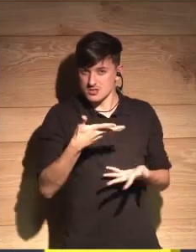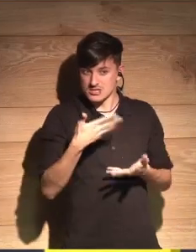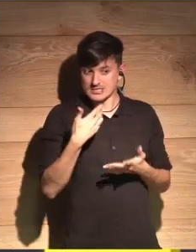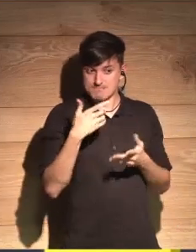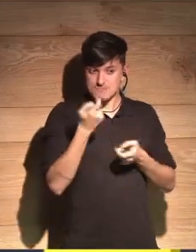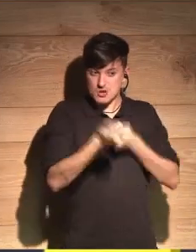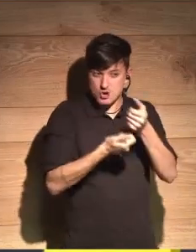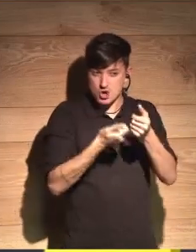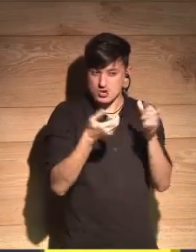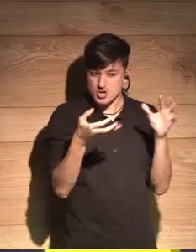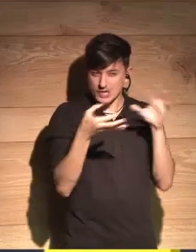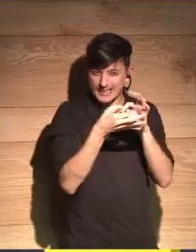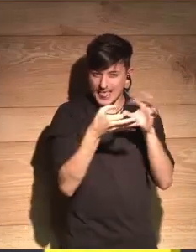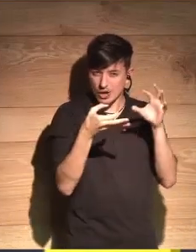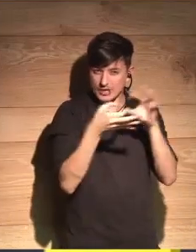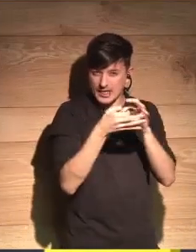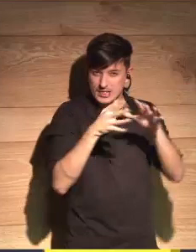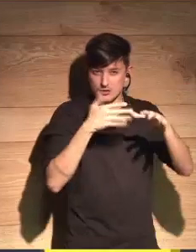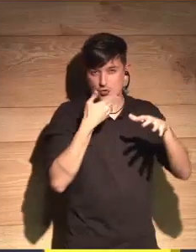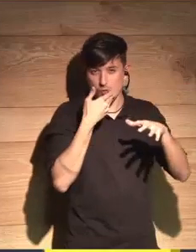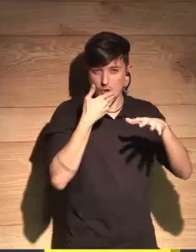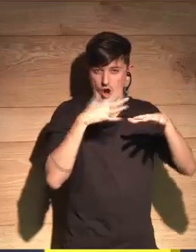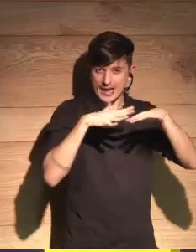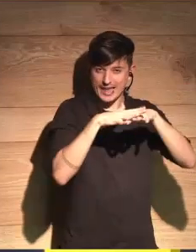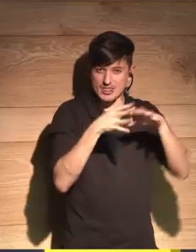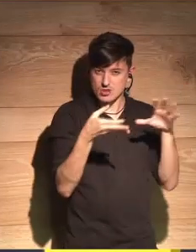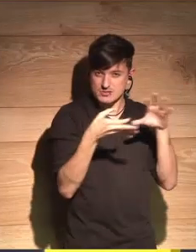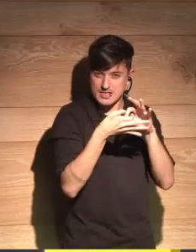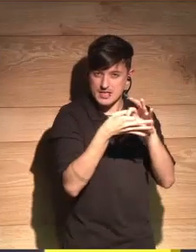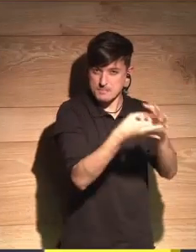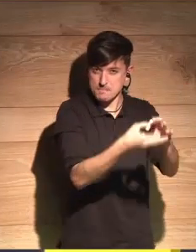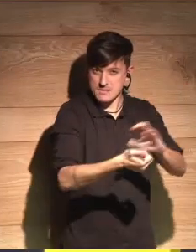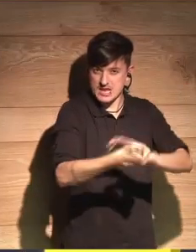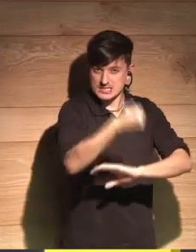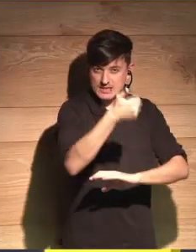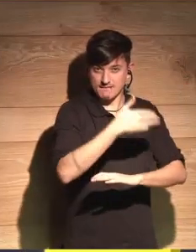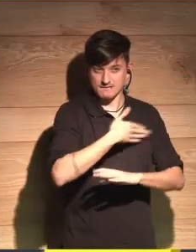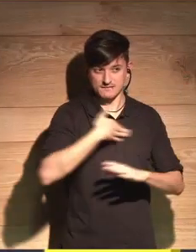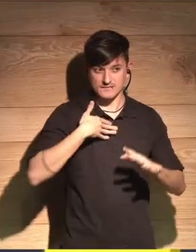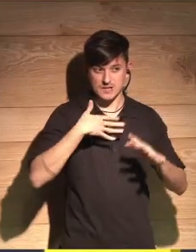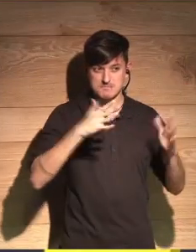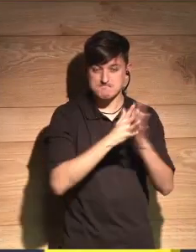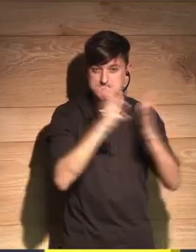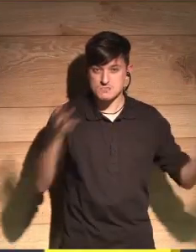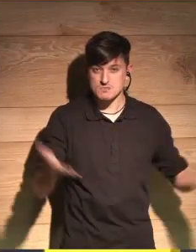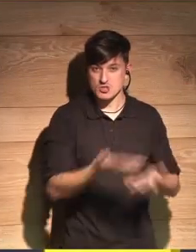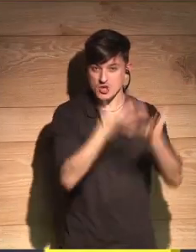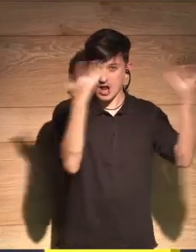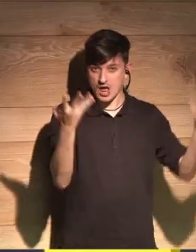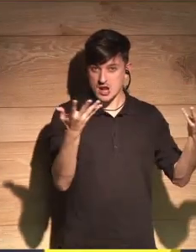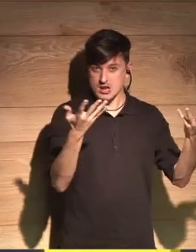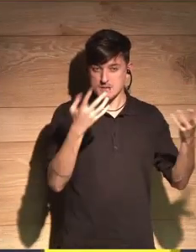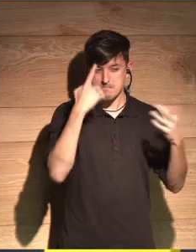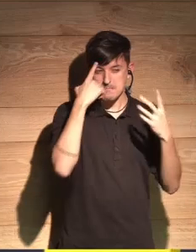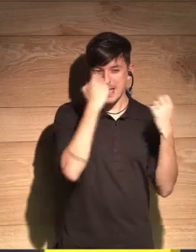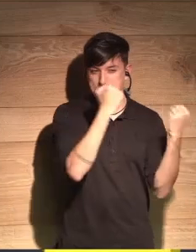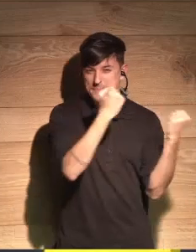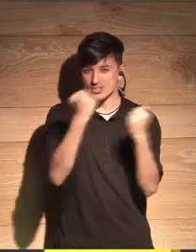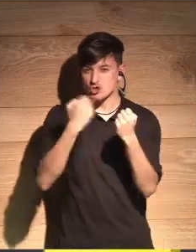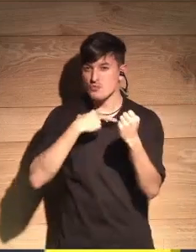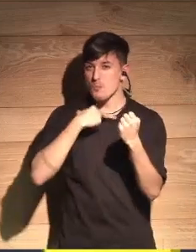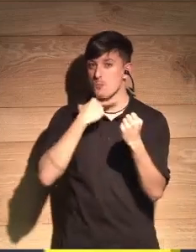at the service of society in a more and more networked society. Here in